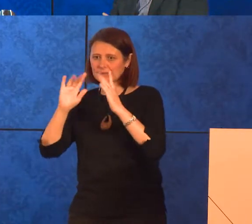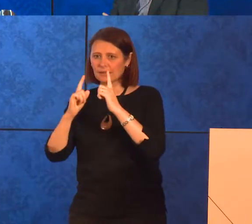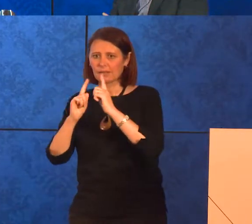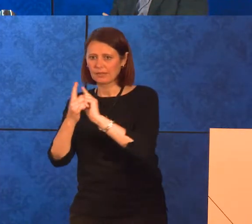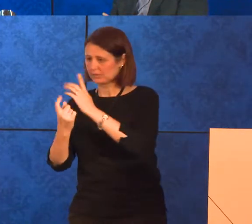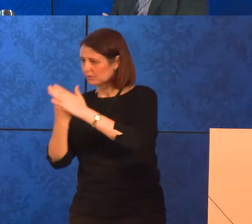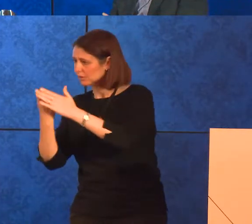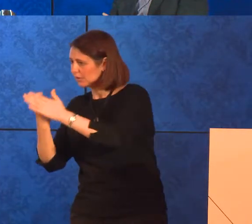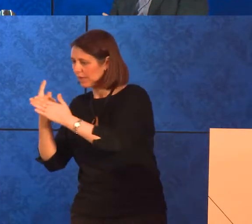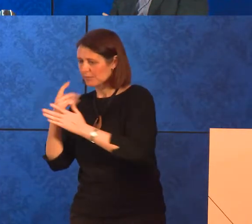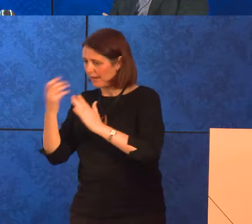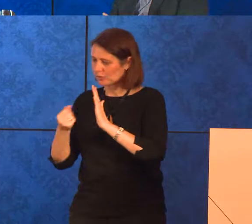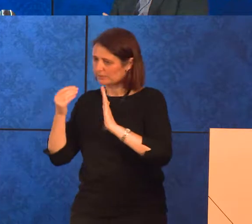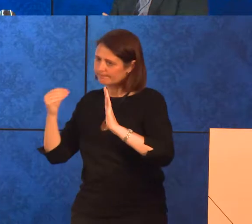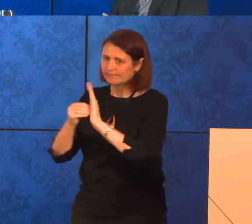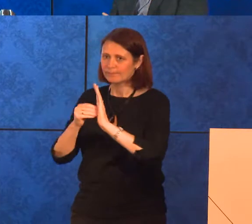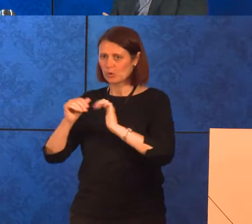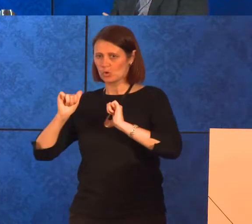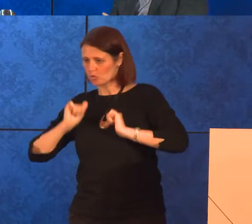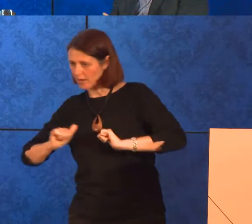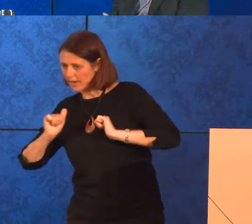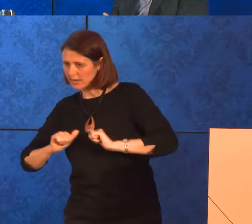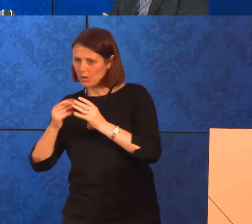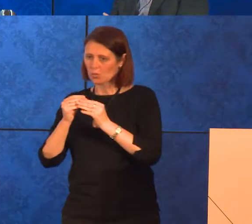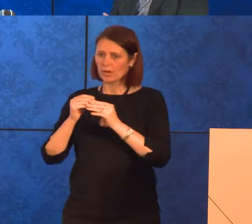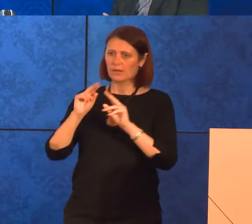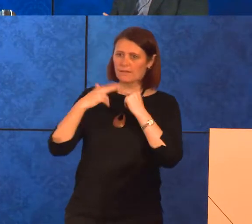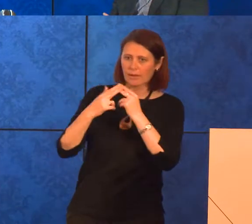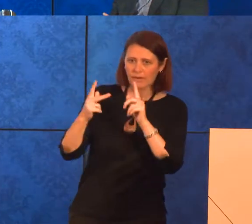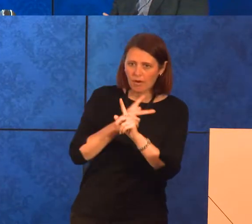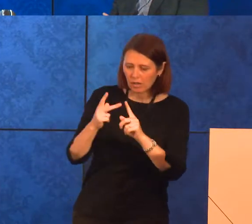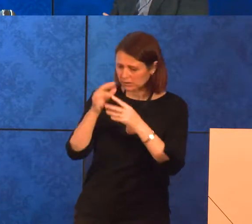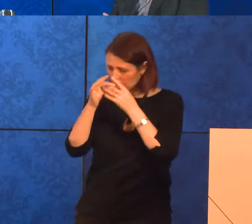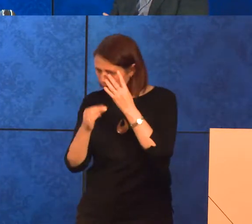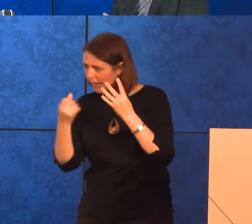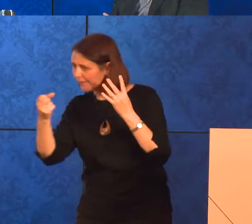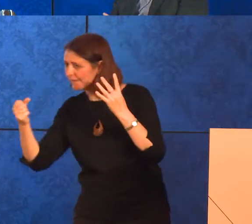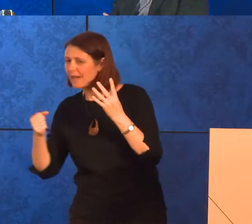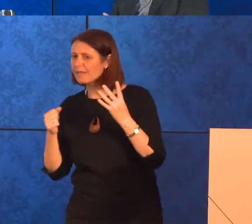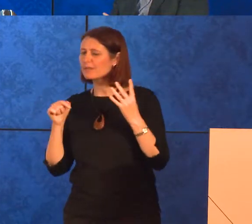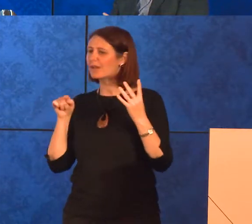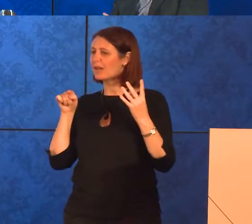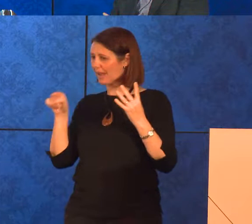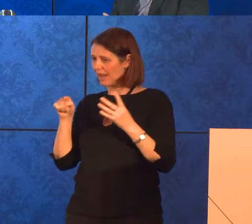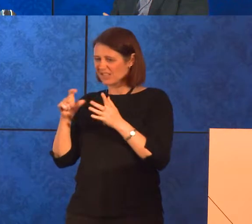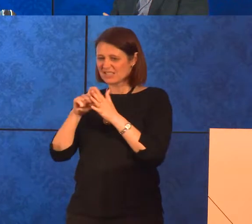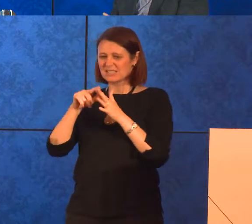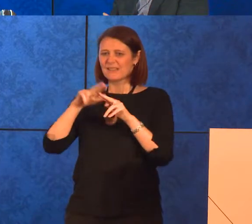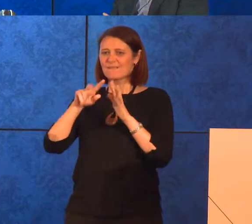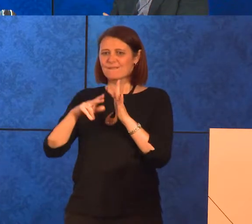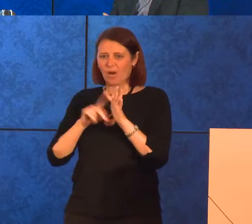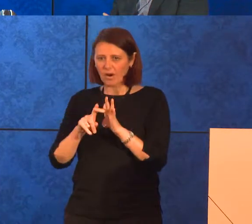of having to mandate some training around domestic and family violence and defining it in the first place, because I think